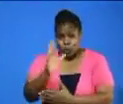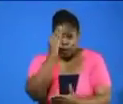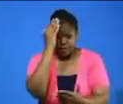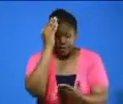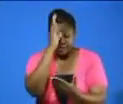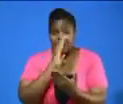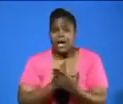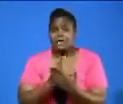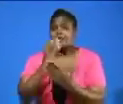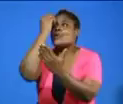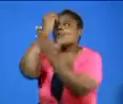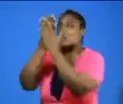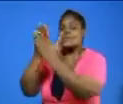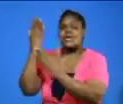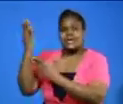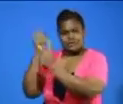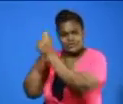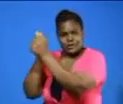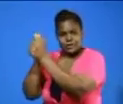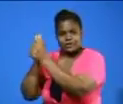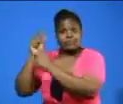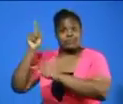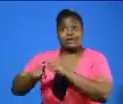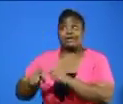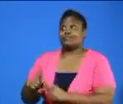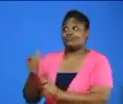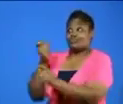him, because you can't fool him.